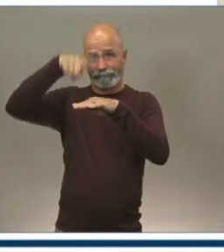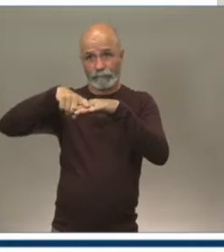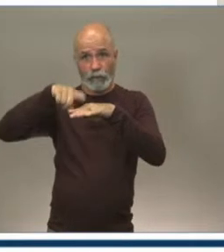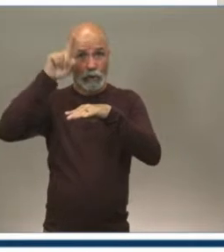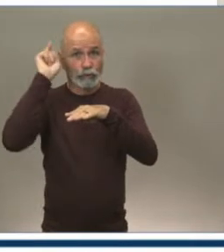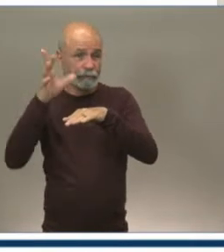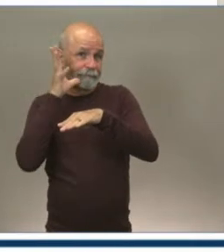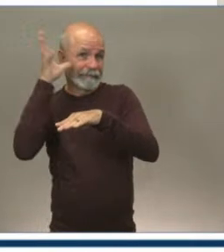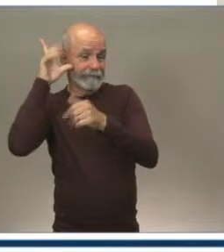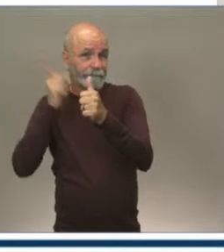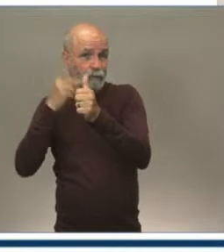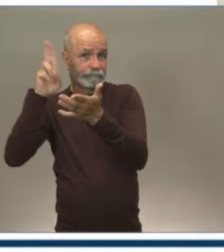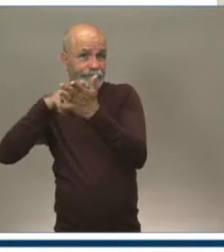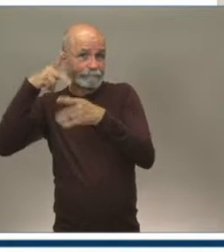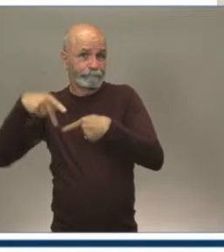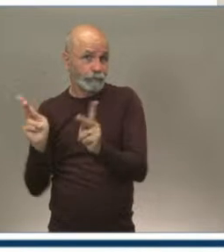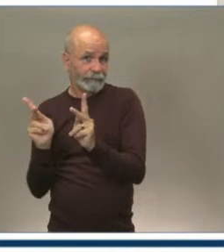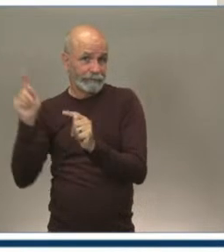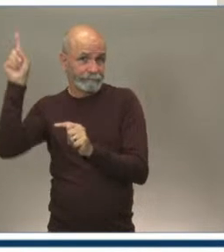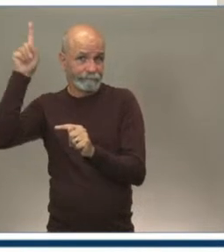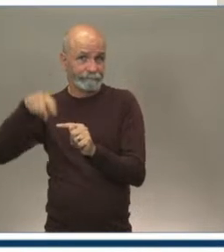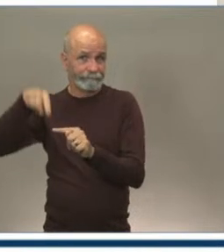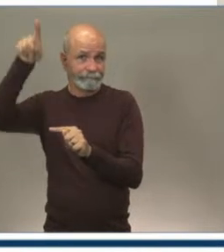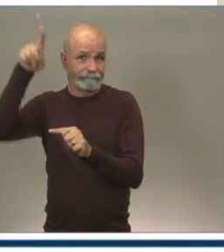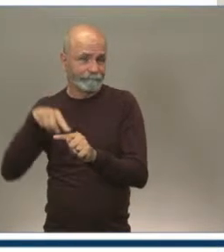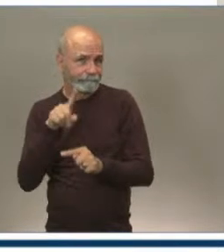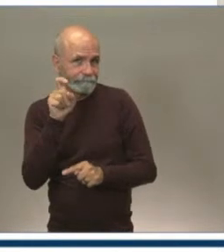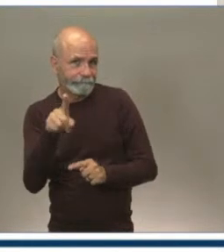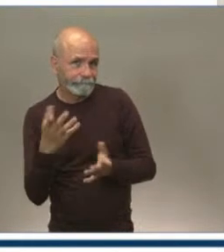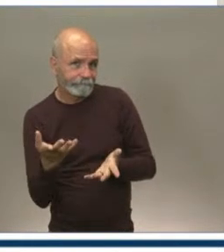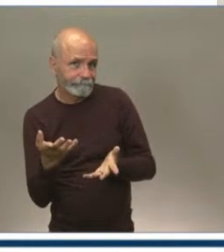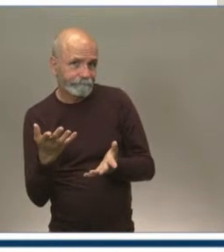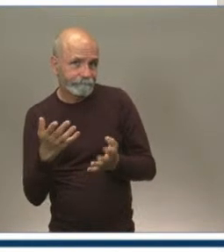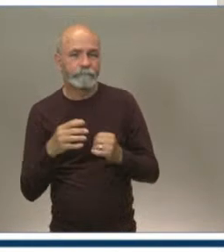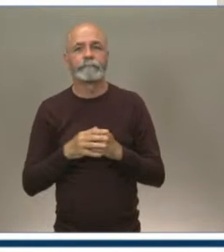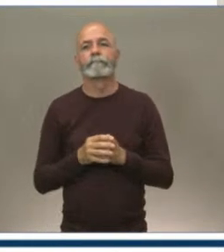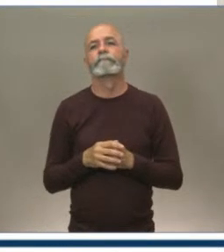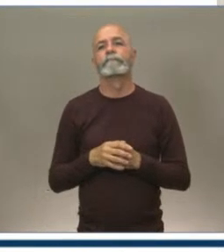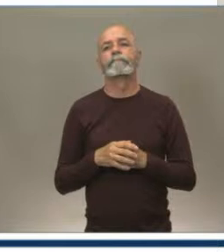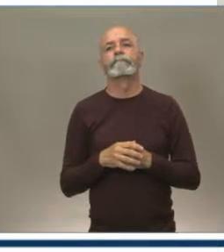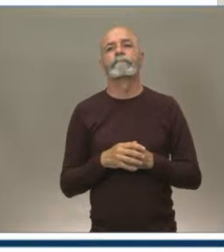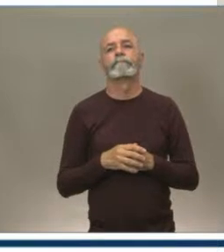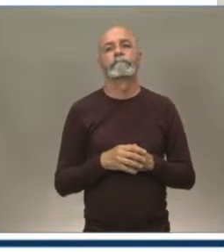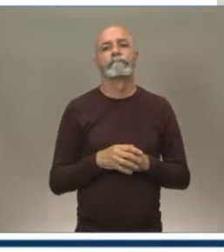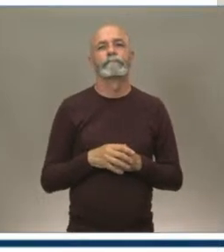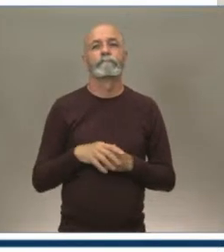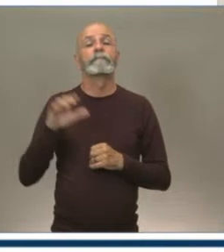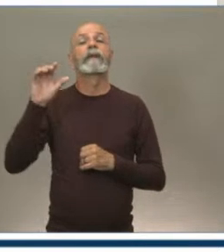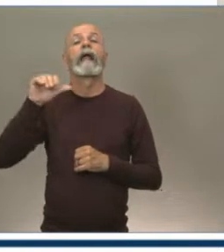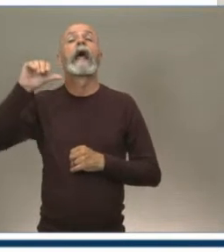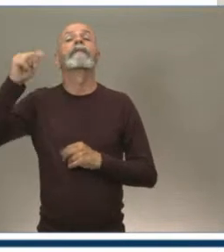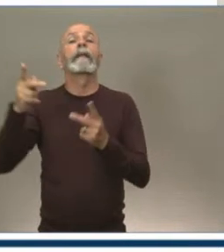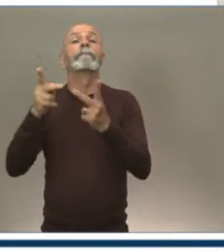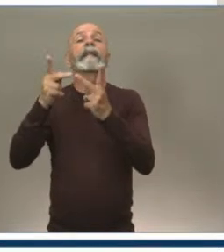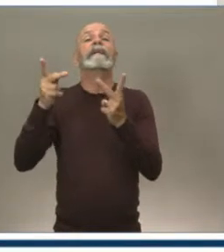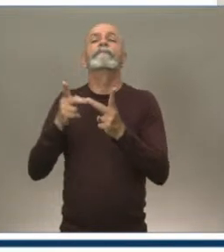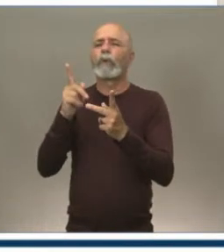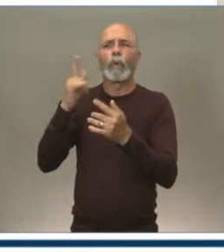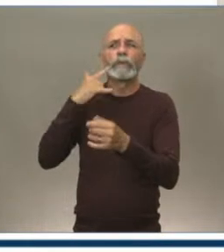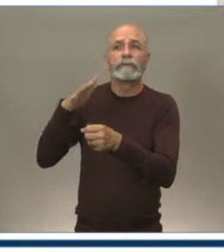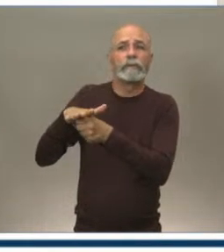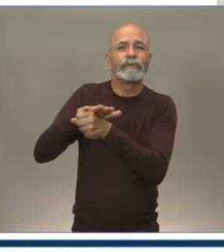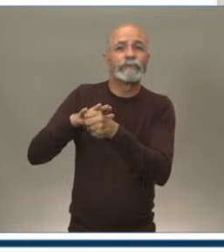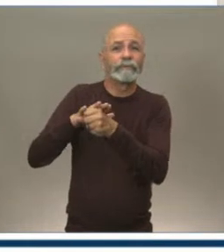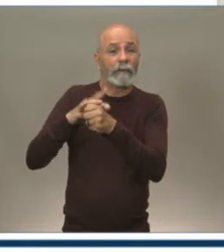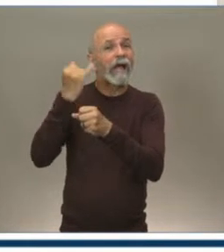get vaccines? And in terms of, I guess, just capacity of vaccination sites, will those youth be able to have